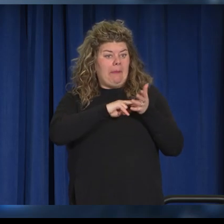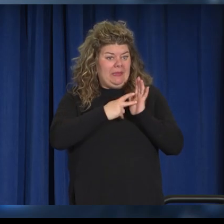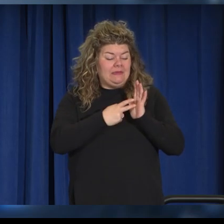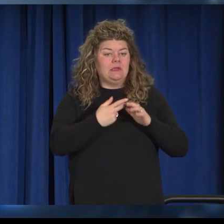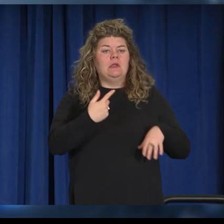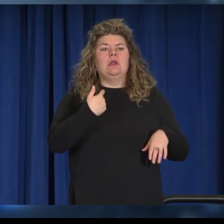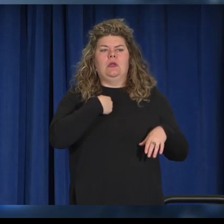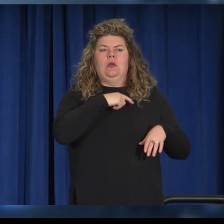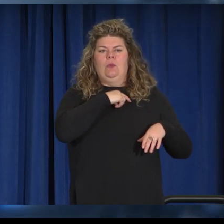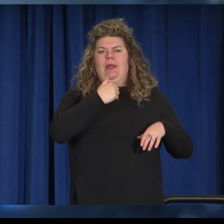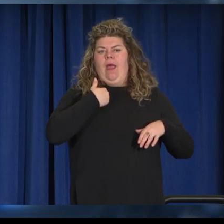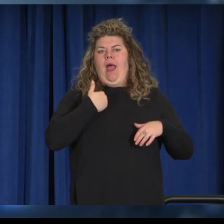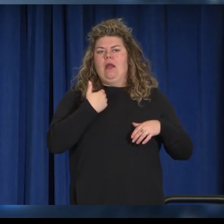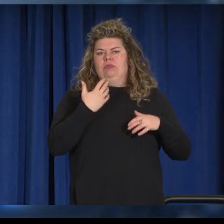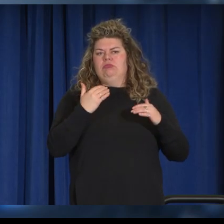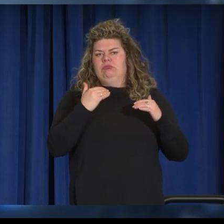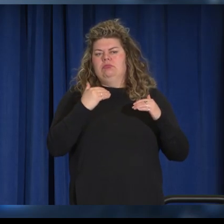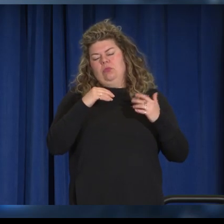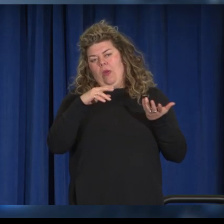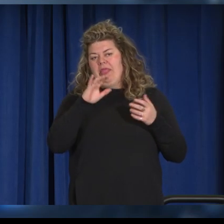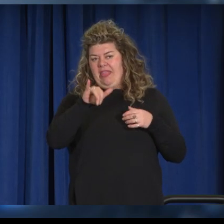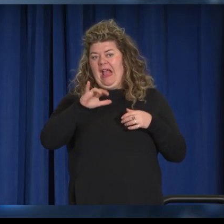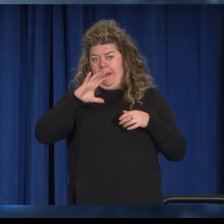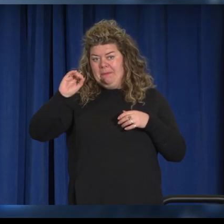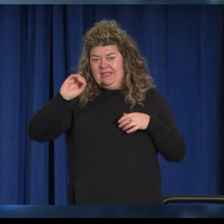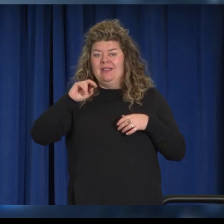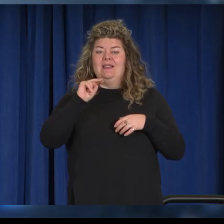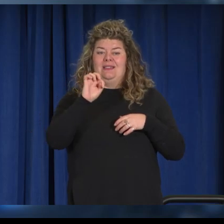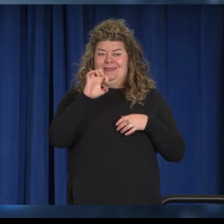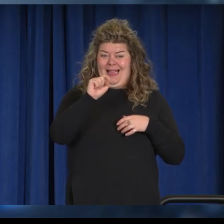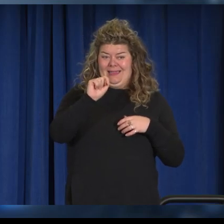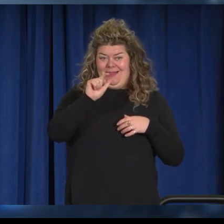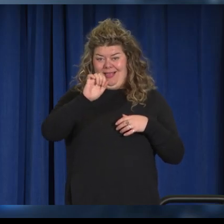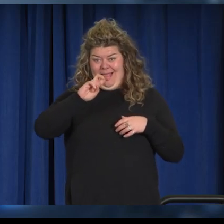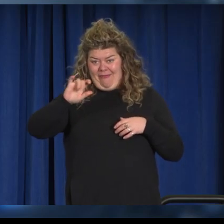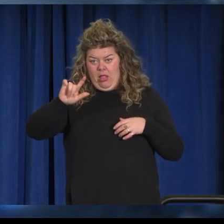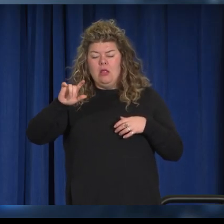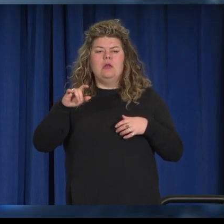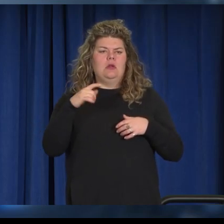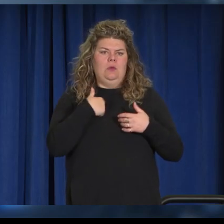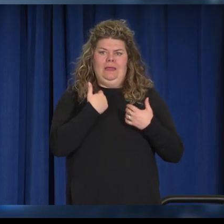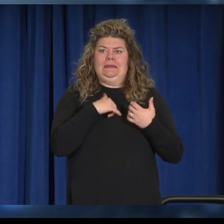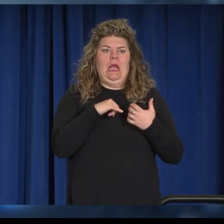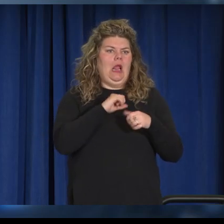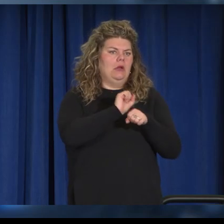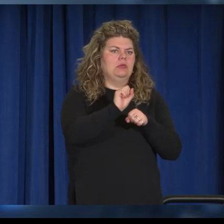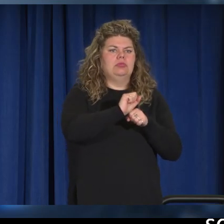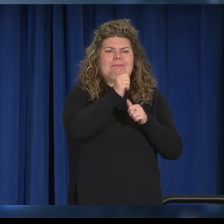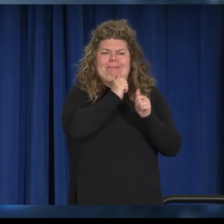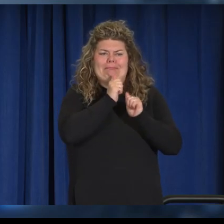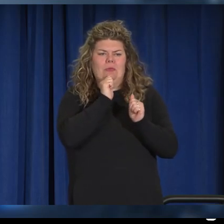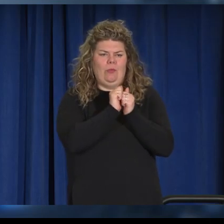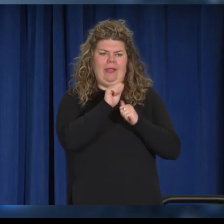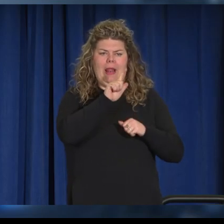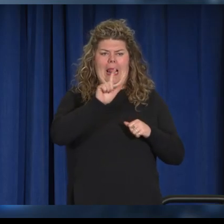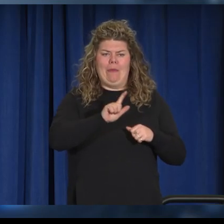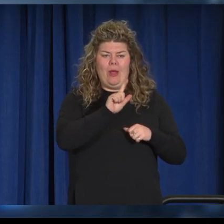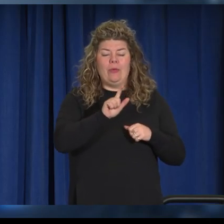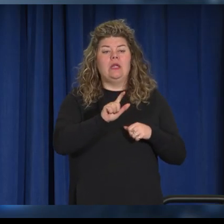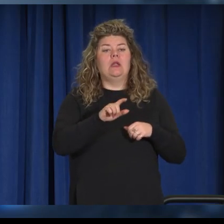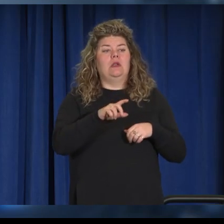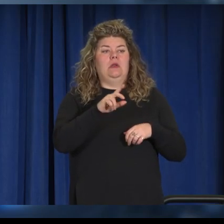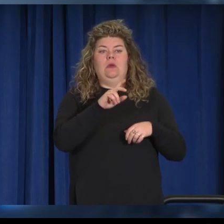had revenue for Next Level, even when we were just bootstrapping out of a library. We had revenue coming in from day